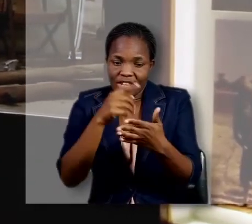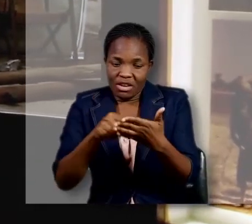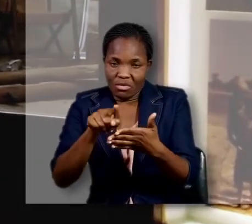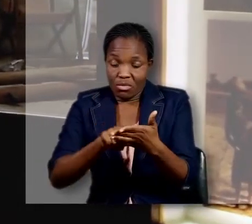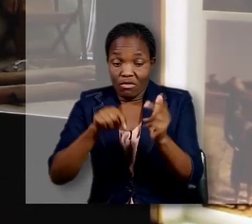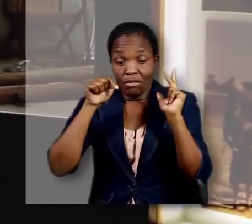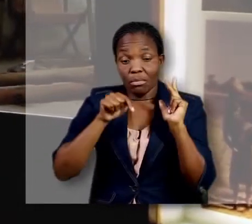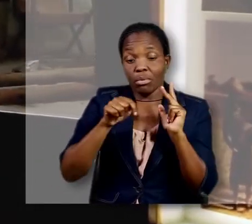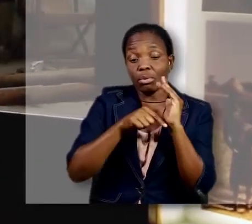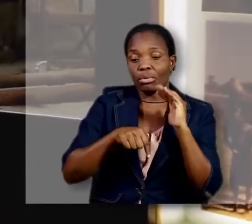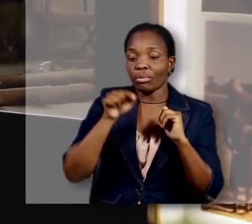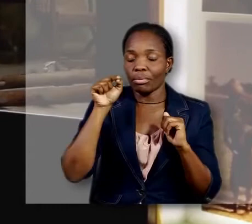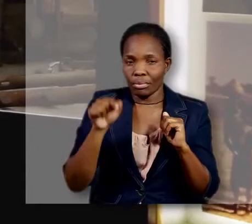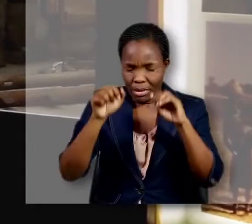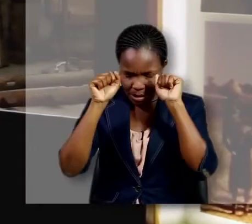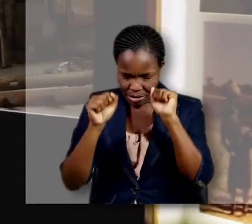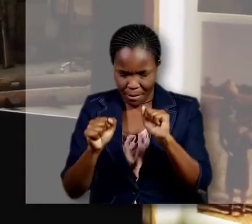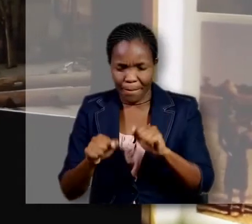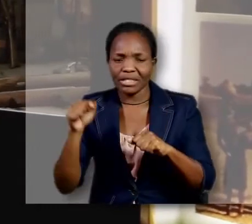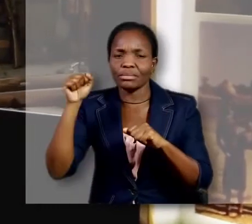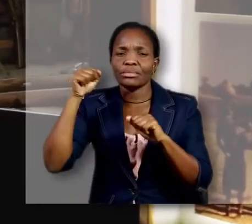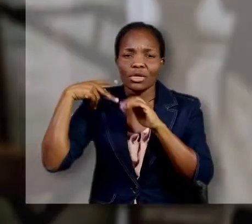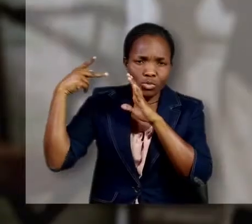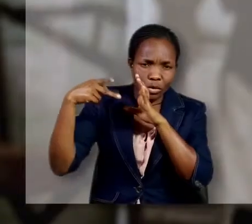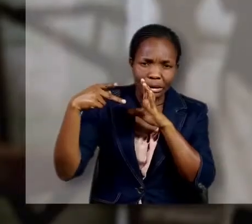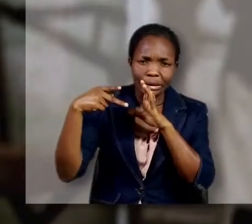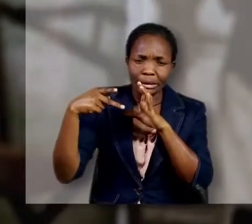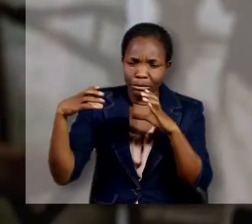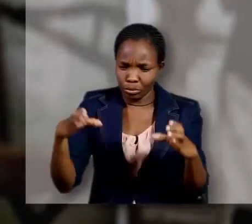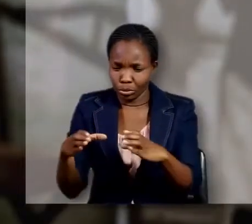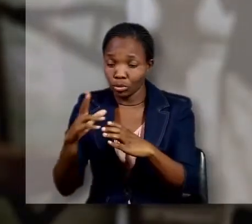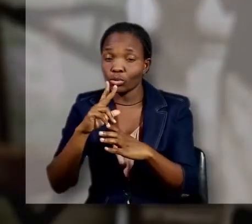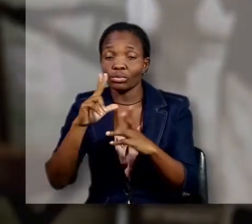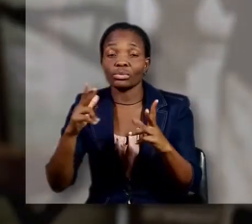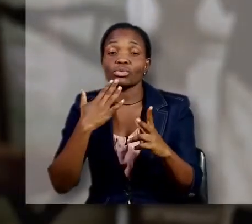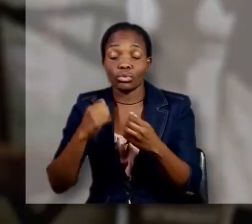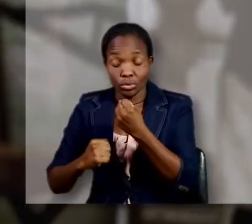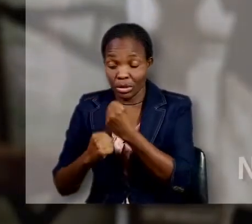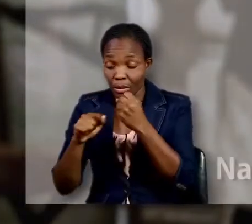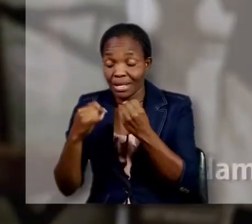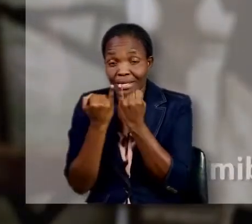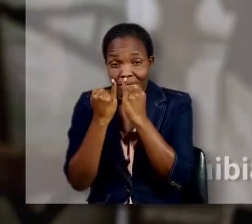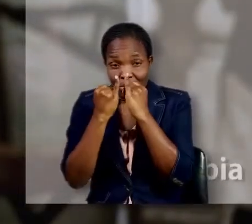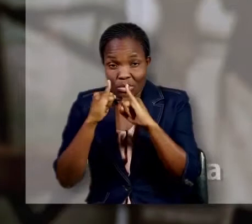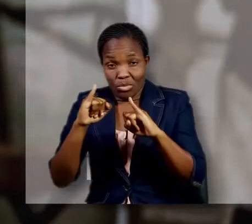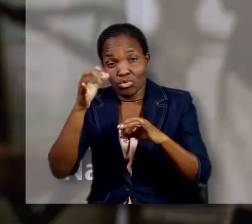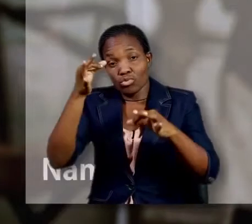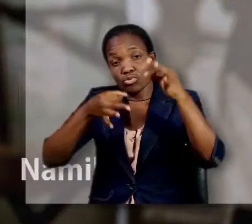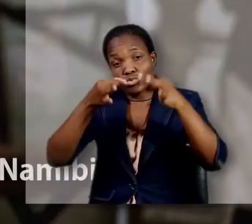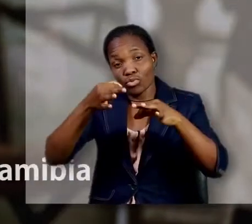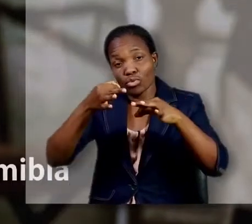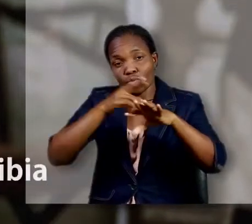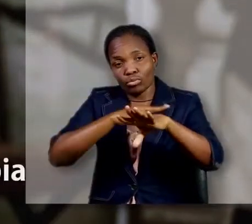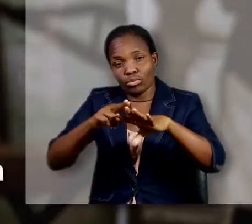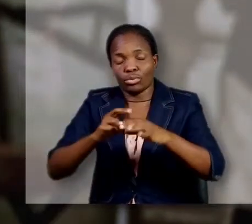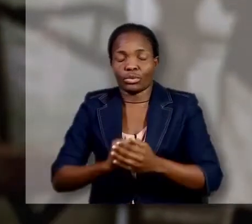people support and an independent court system. Because many African countries have been independent for only a